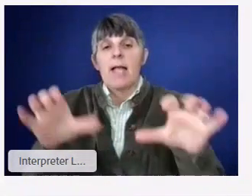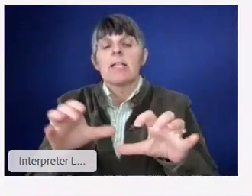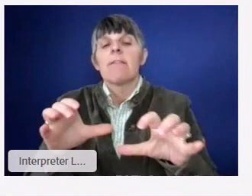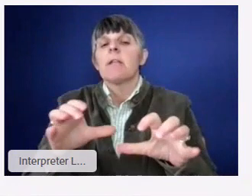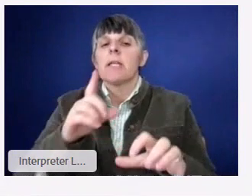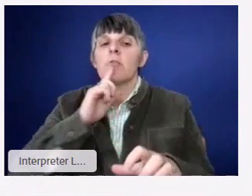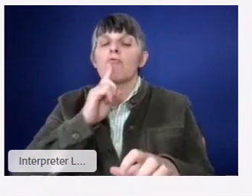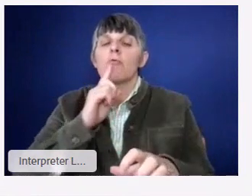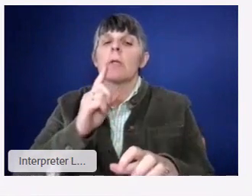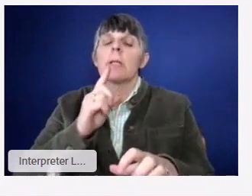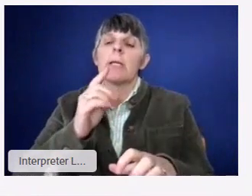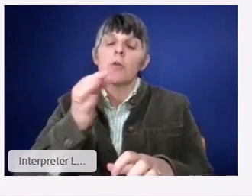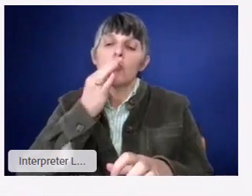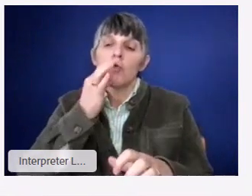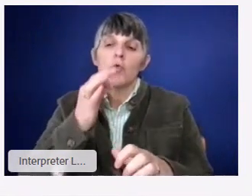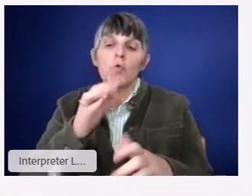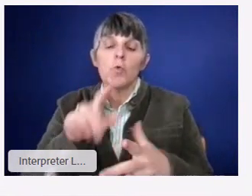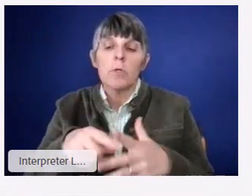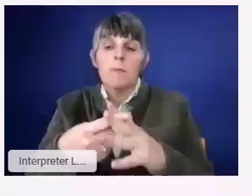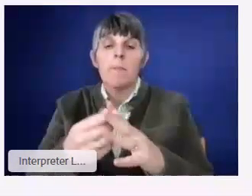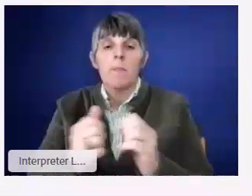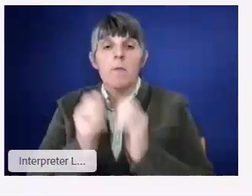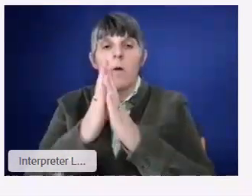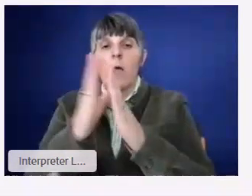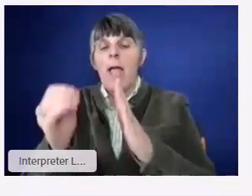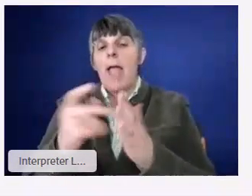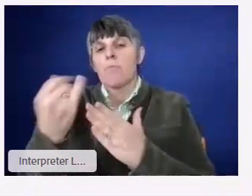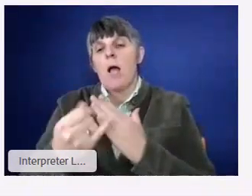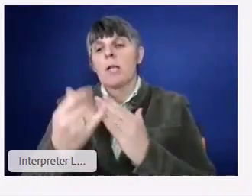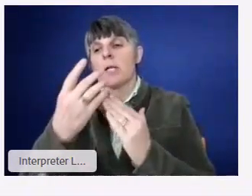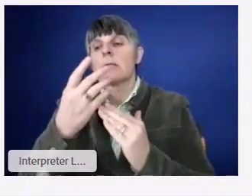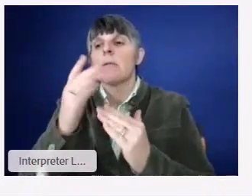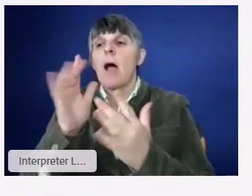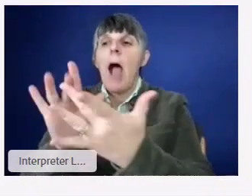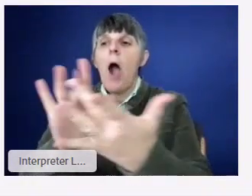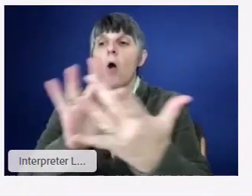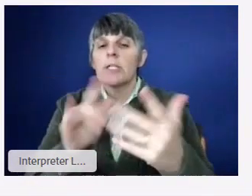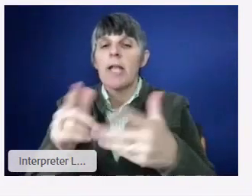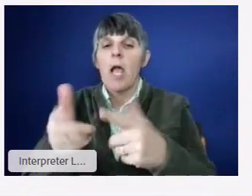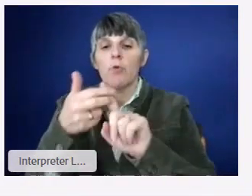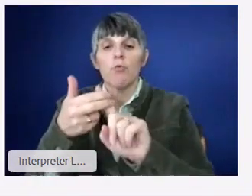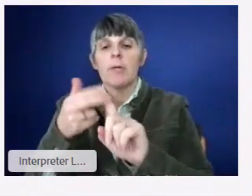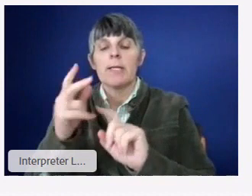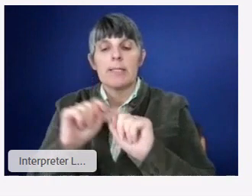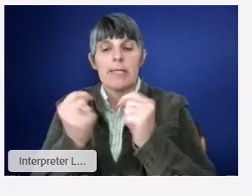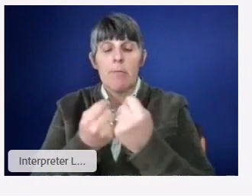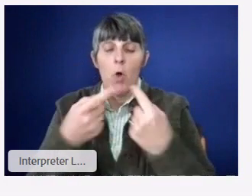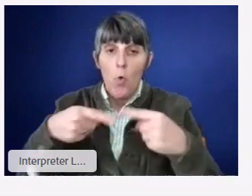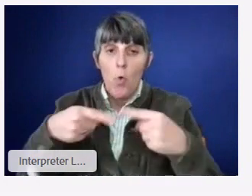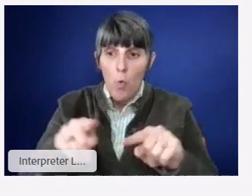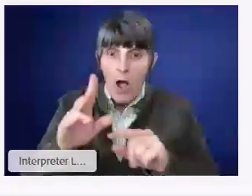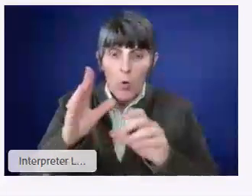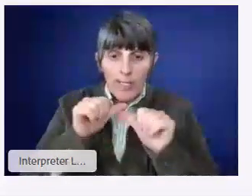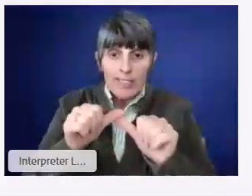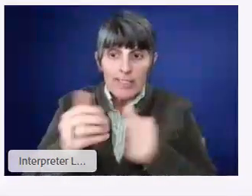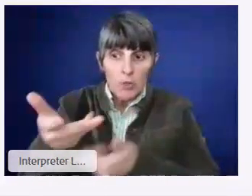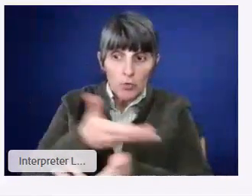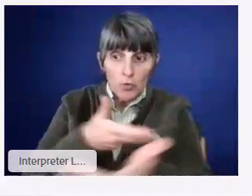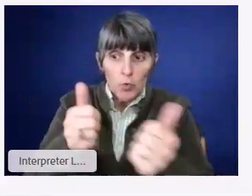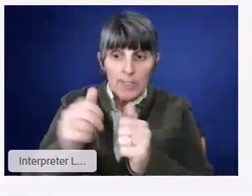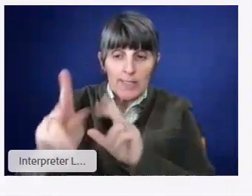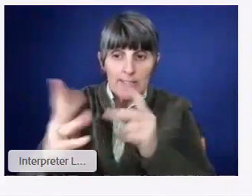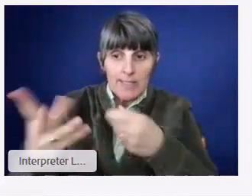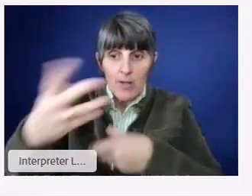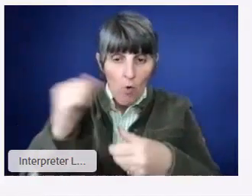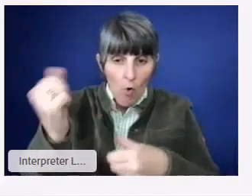related to the upcoming deployment and the project's outreach and recruitment needs. While we continue to work with all stakeholder groups on helping spread the word about the project